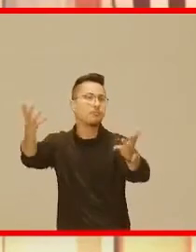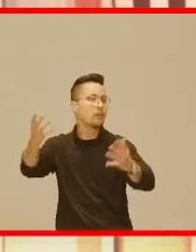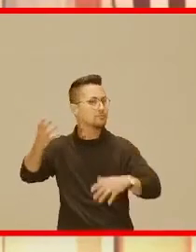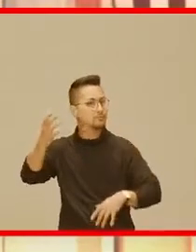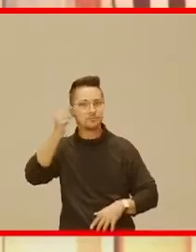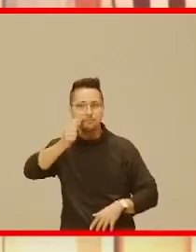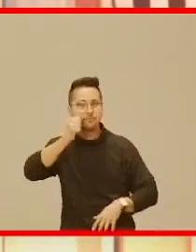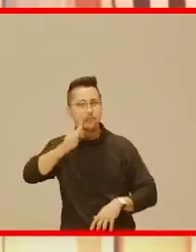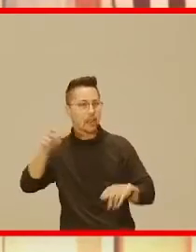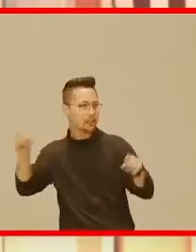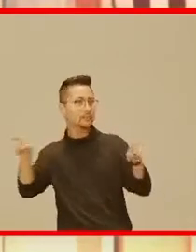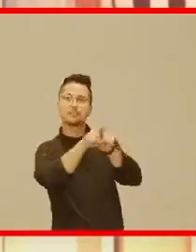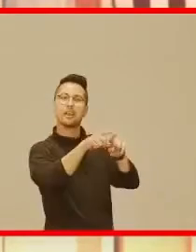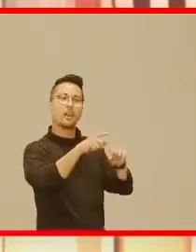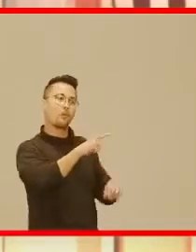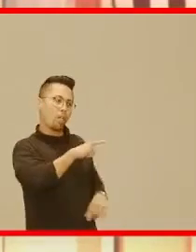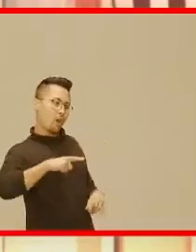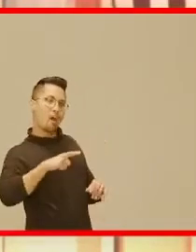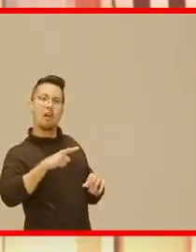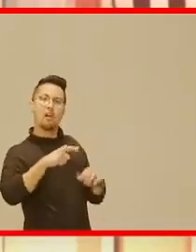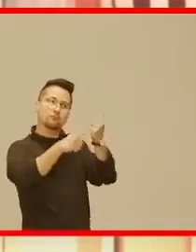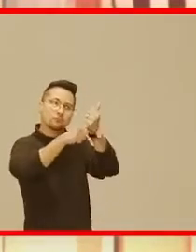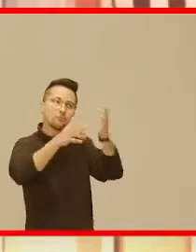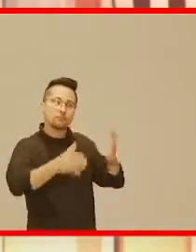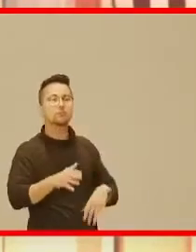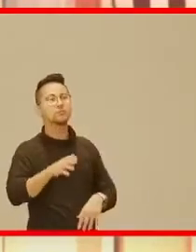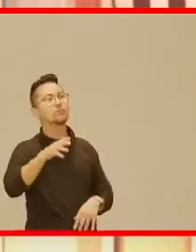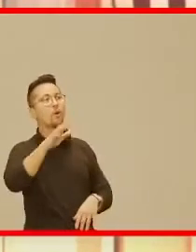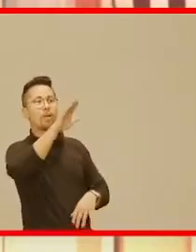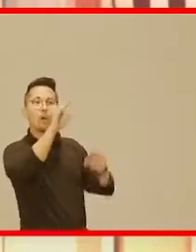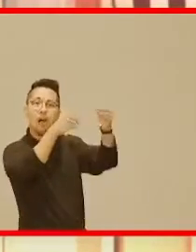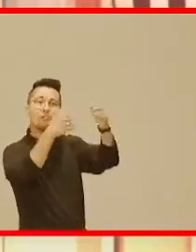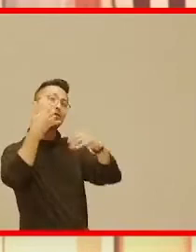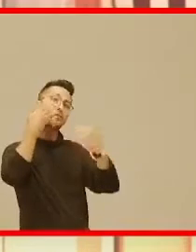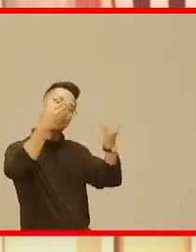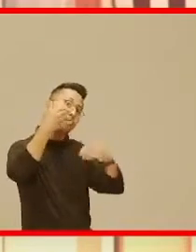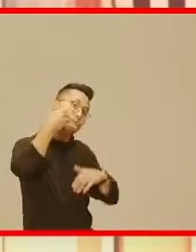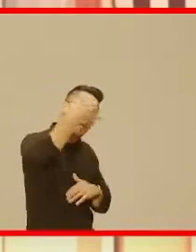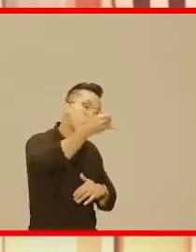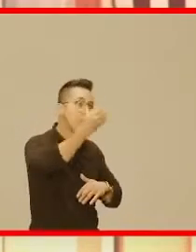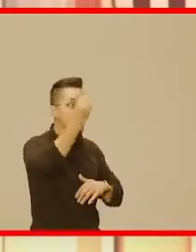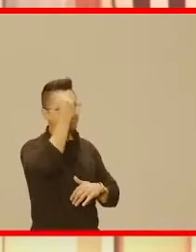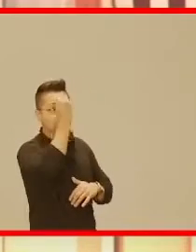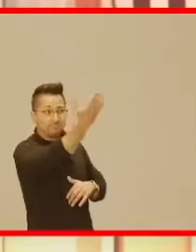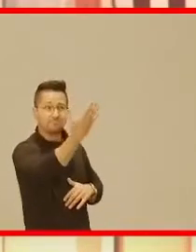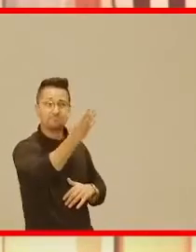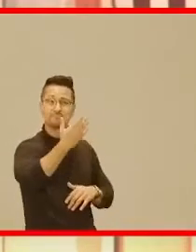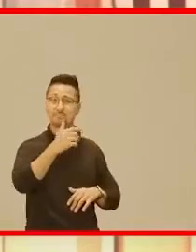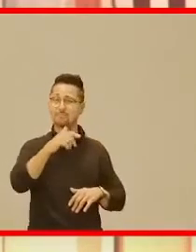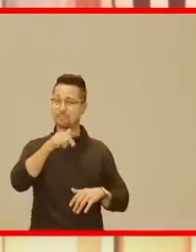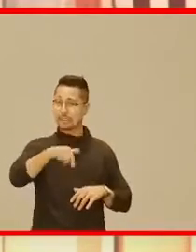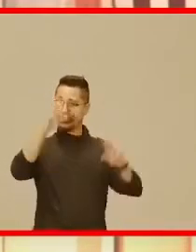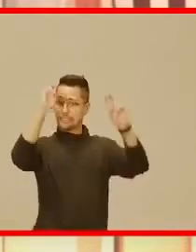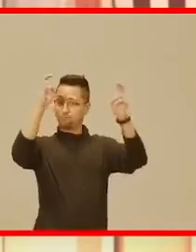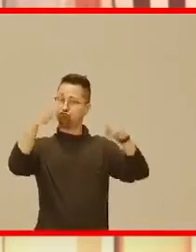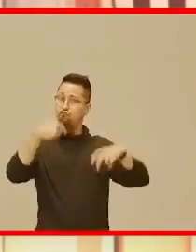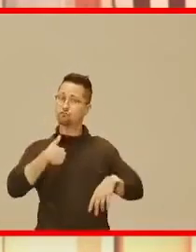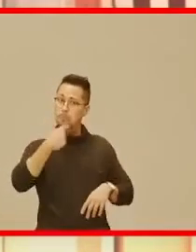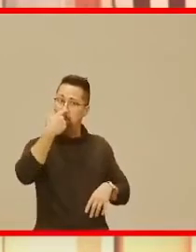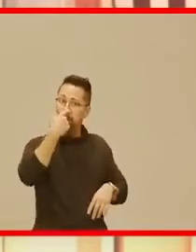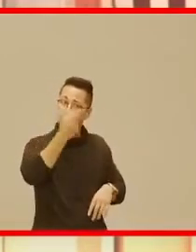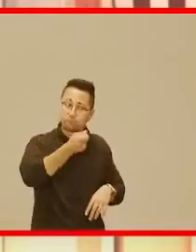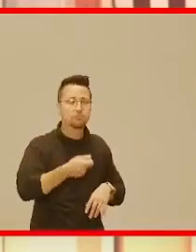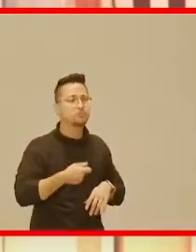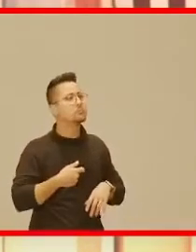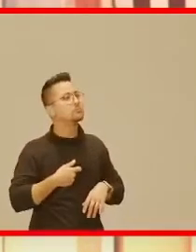issue and then call the office and say, hey, I'd like to talk to you about this. This is an issue I'm interested in that kind of, I'd like you to tell me what you know about